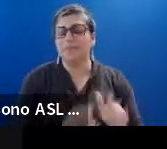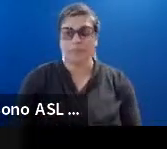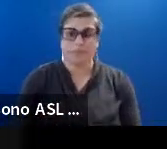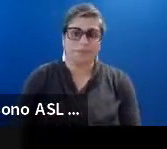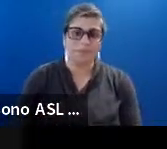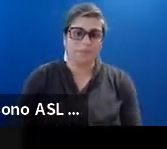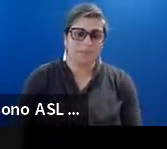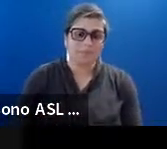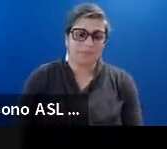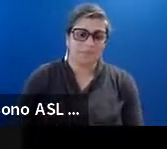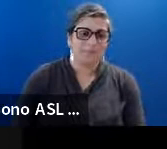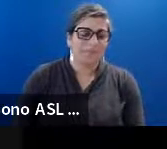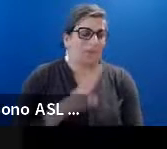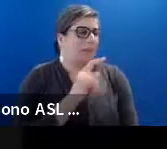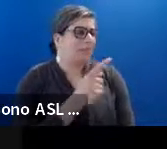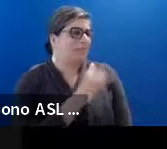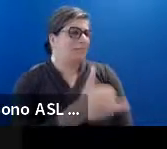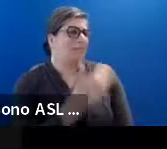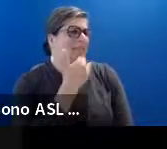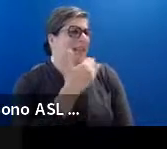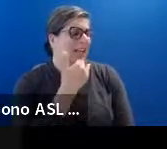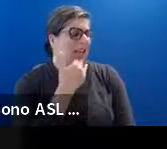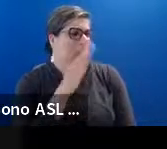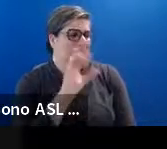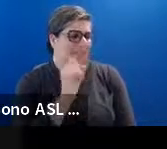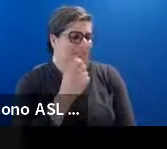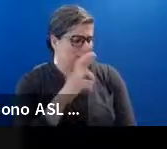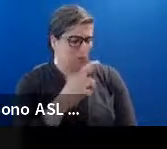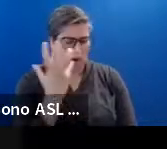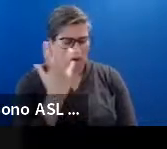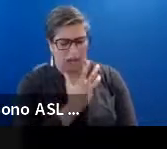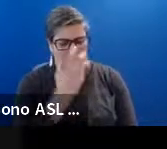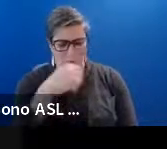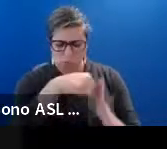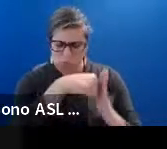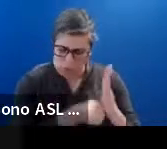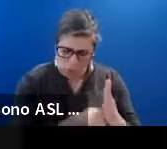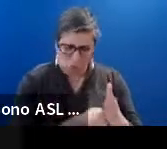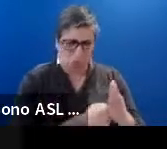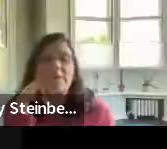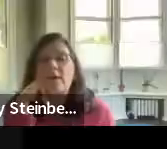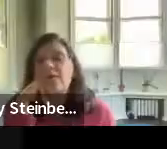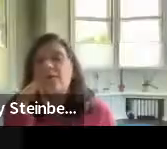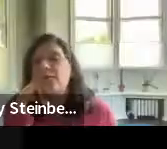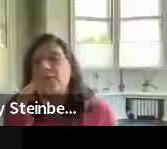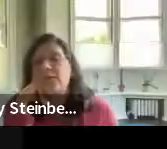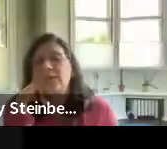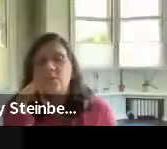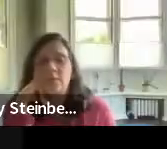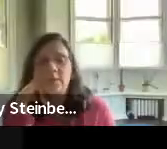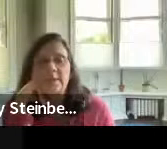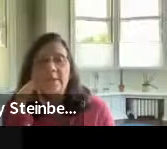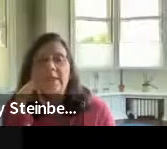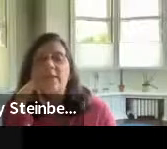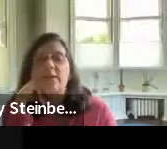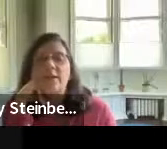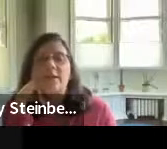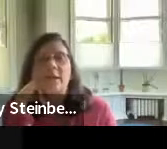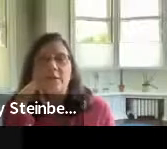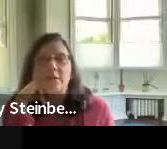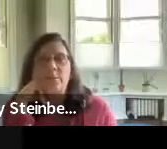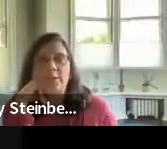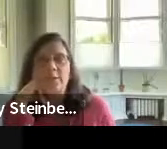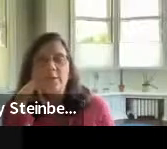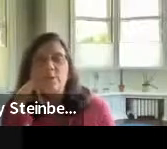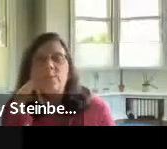Thank you. Cesar. That was just so comprehensive. Thank you so much. Um. I thought of a few things. wanted to dig in